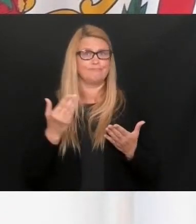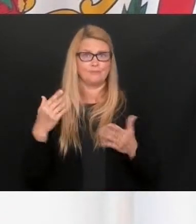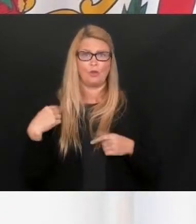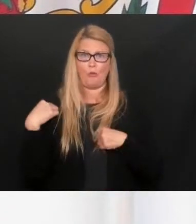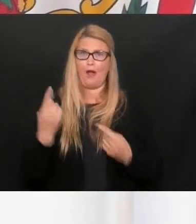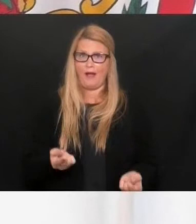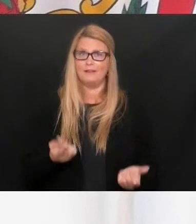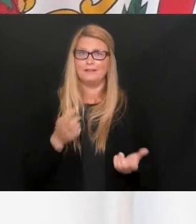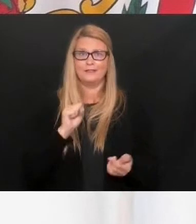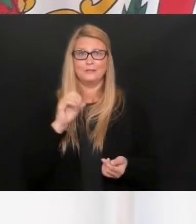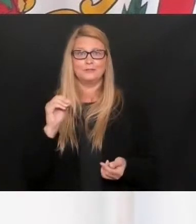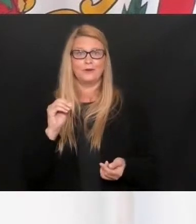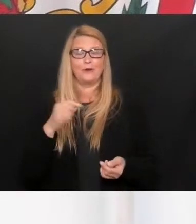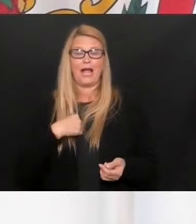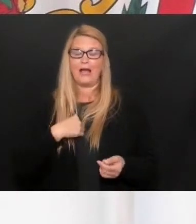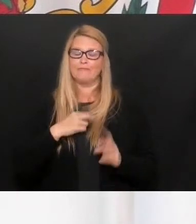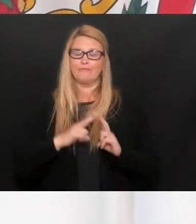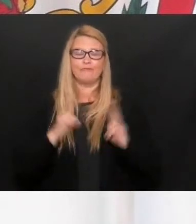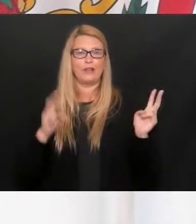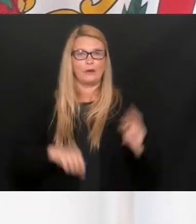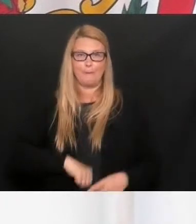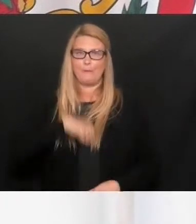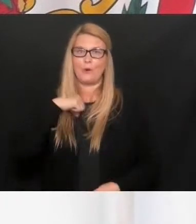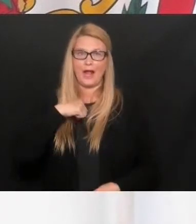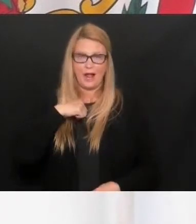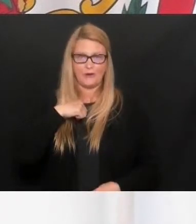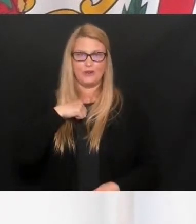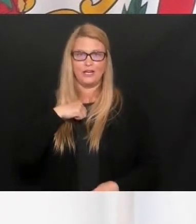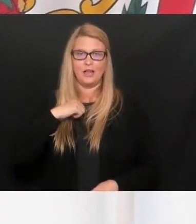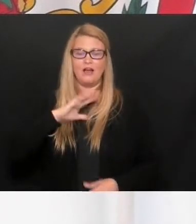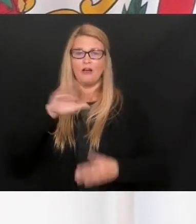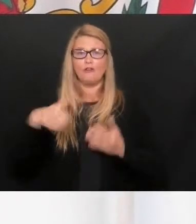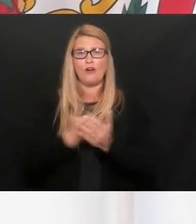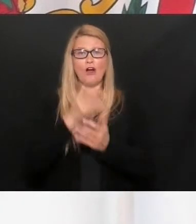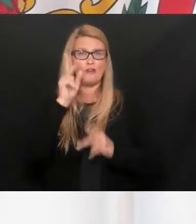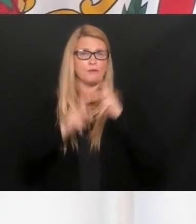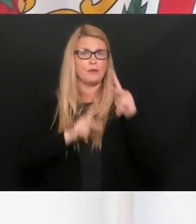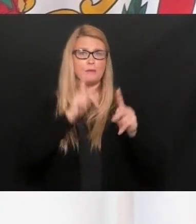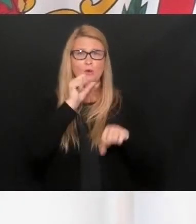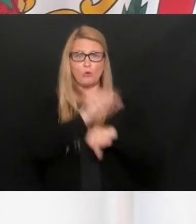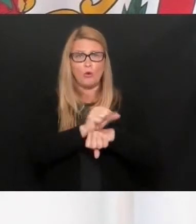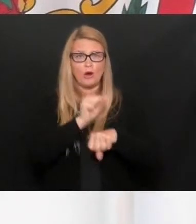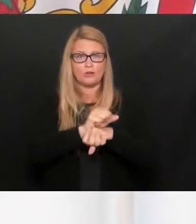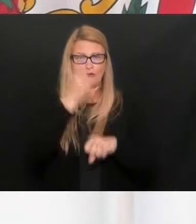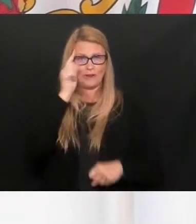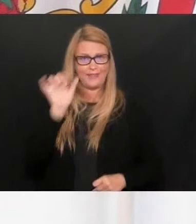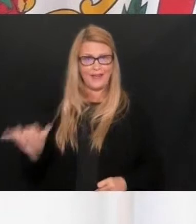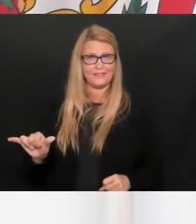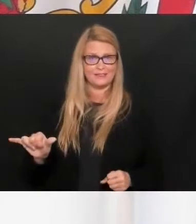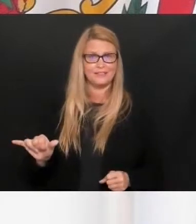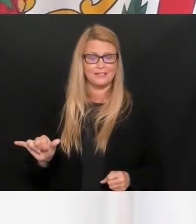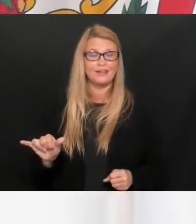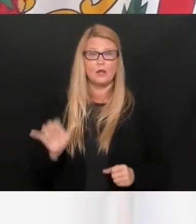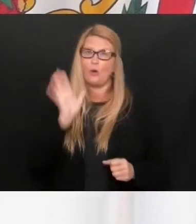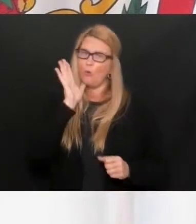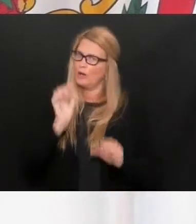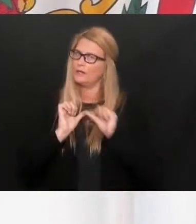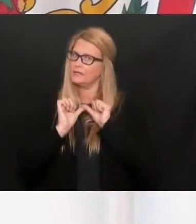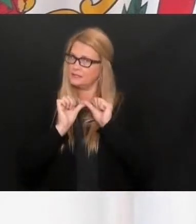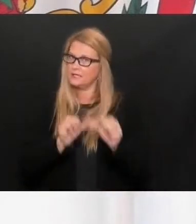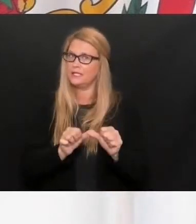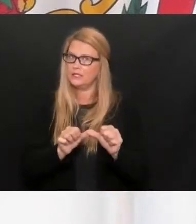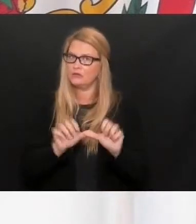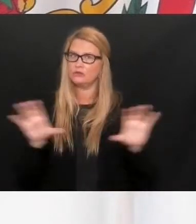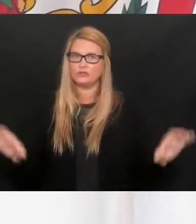And I'm very proud of all those that have put in the licks to make all that happen. And we'll continue to